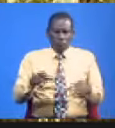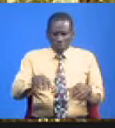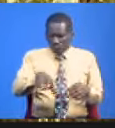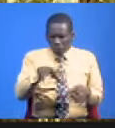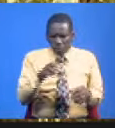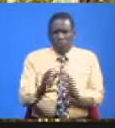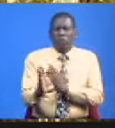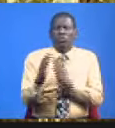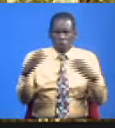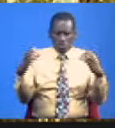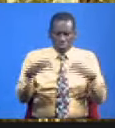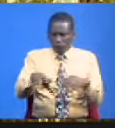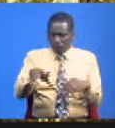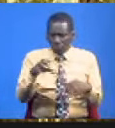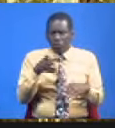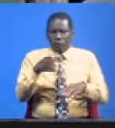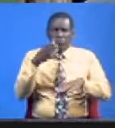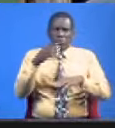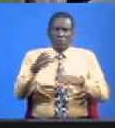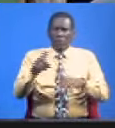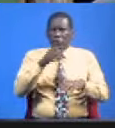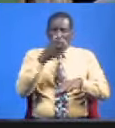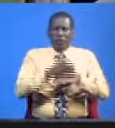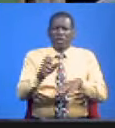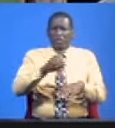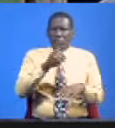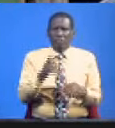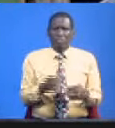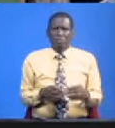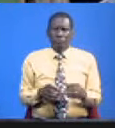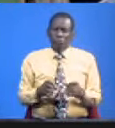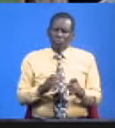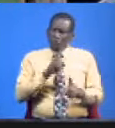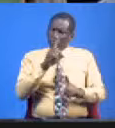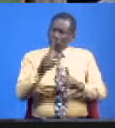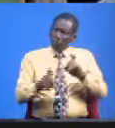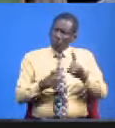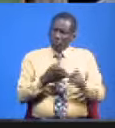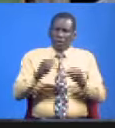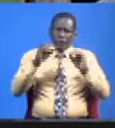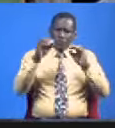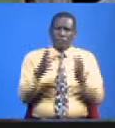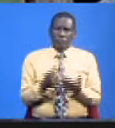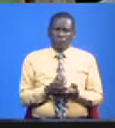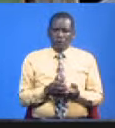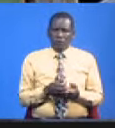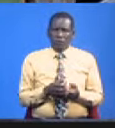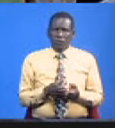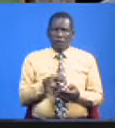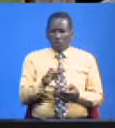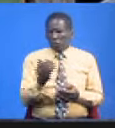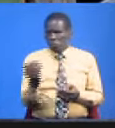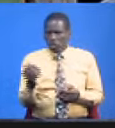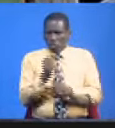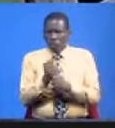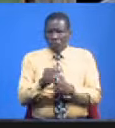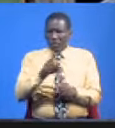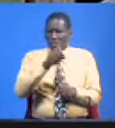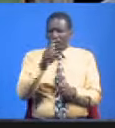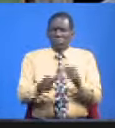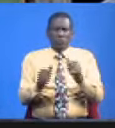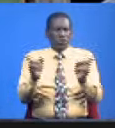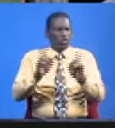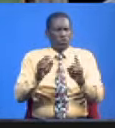security team for further investigation. Kwa ujioji tukagundua kuwa hawa watoto walikuwa wakifanya mtihani ambayo si